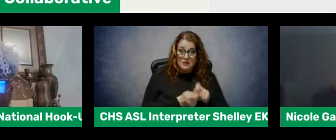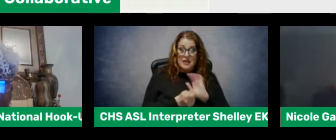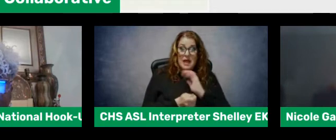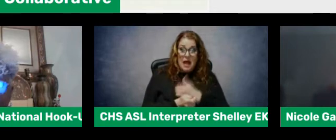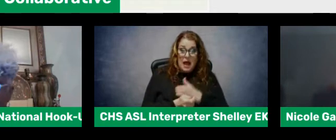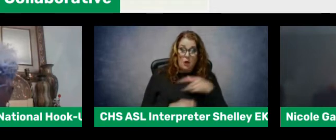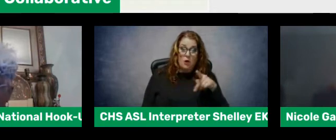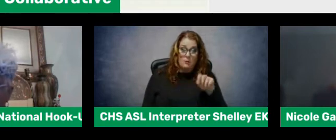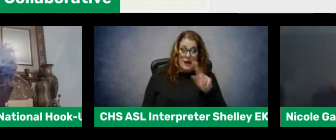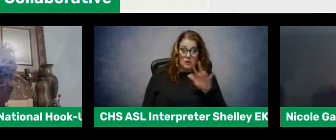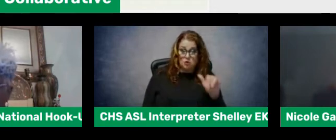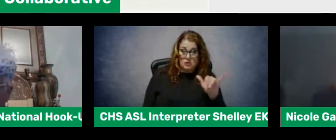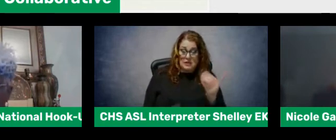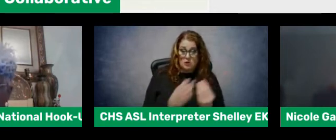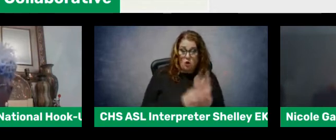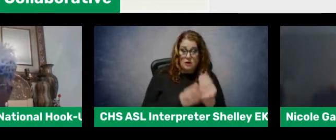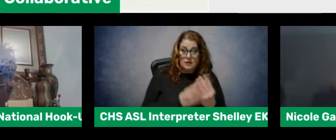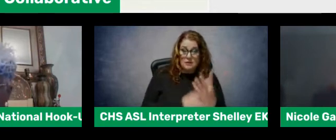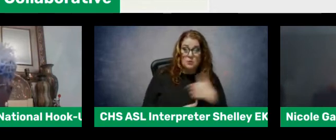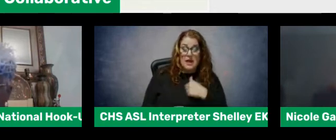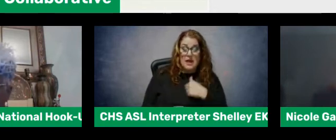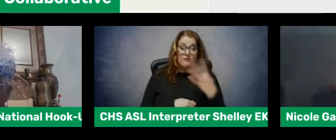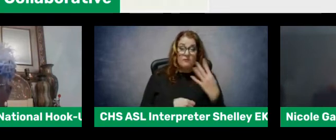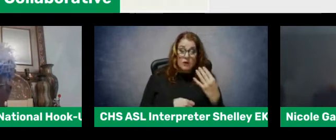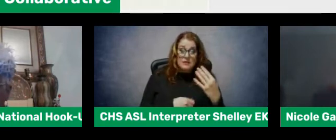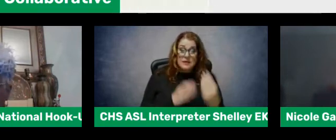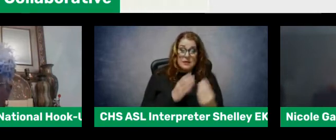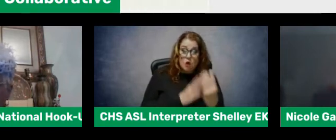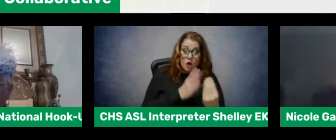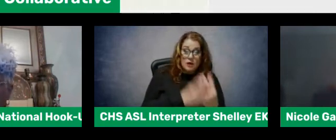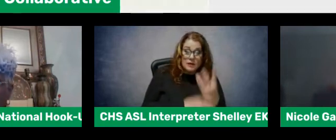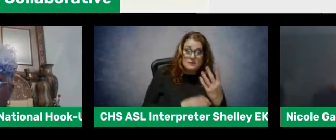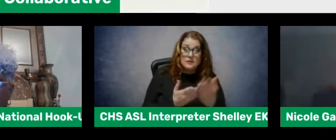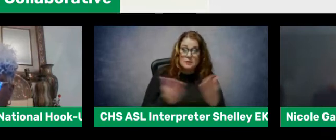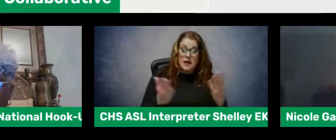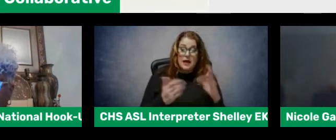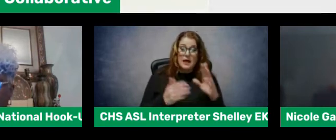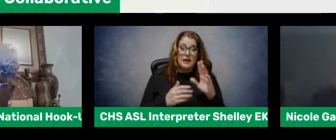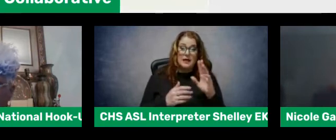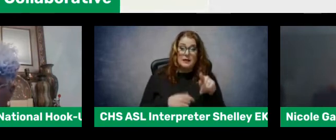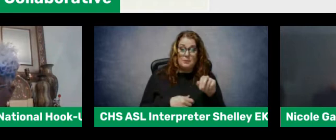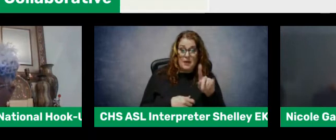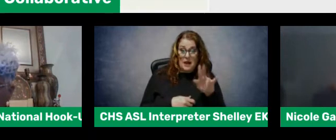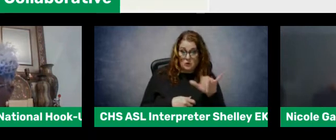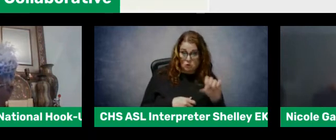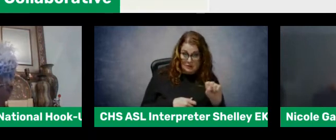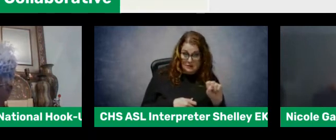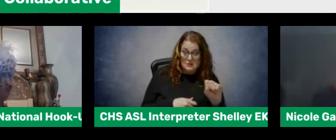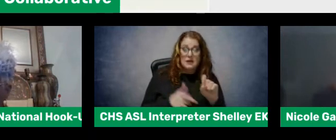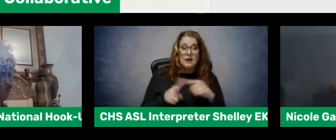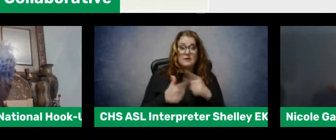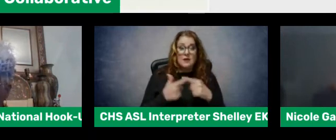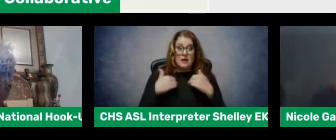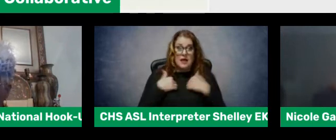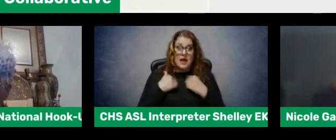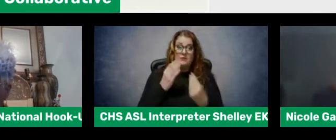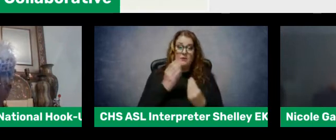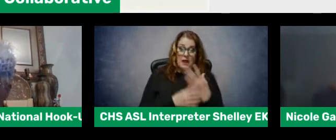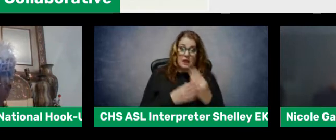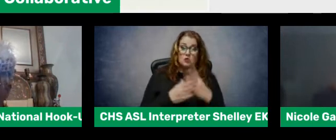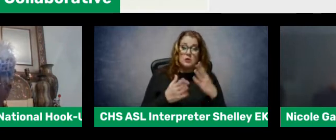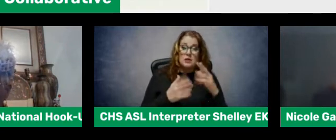pantry gardens. So we have 14 gardens supplying pantries. And then we have a pantry